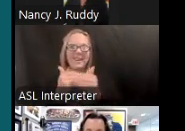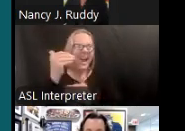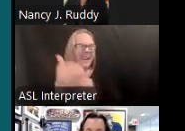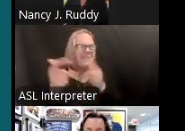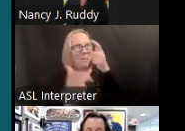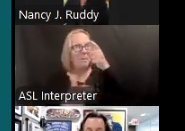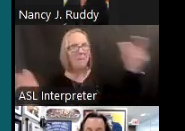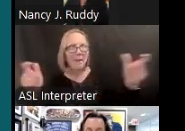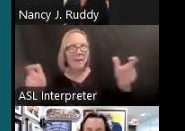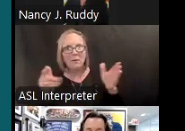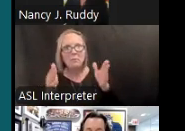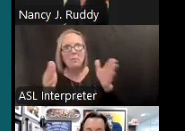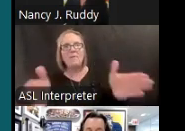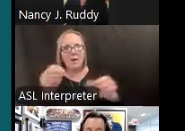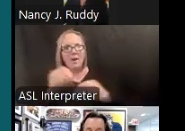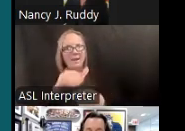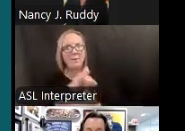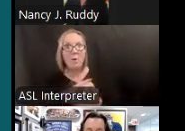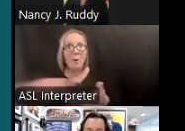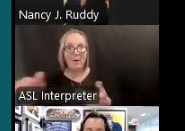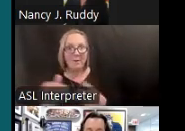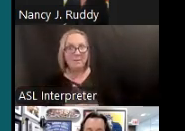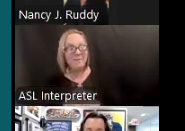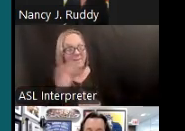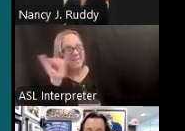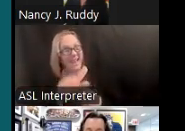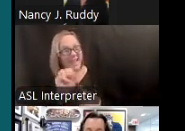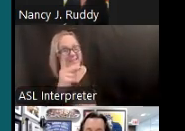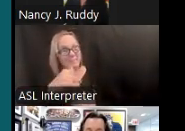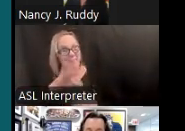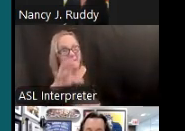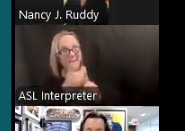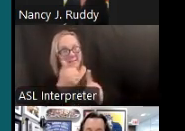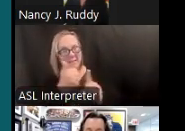This inspiring and experiential space will also